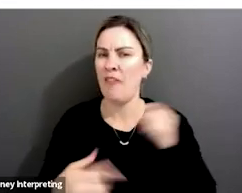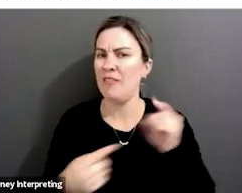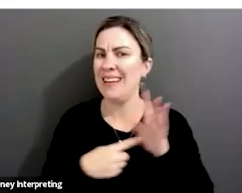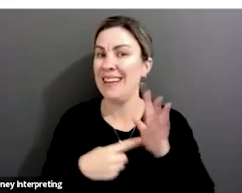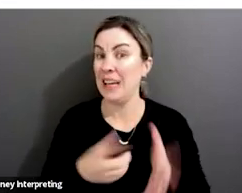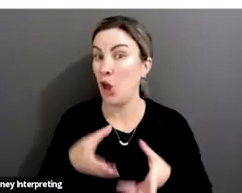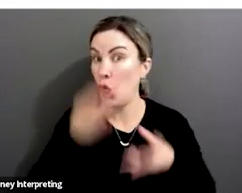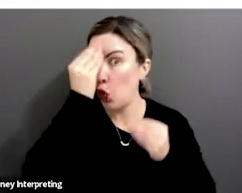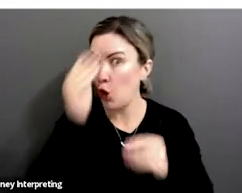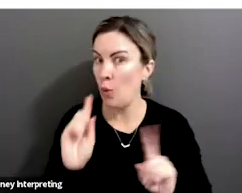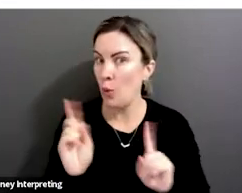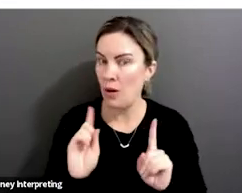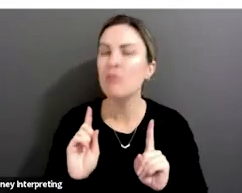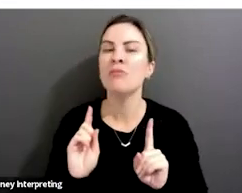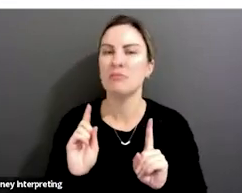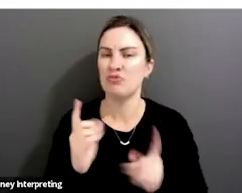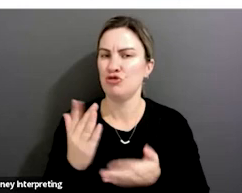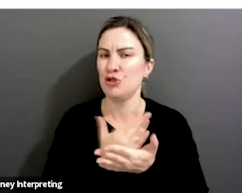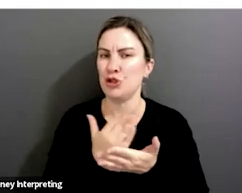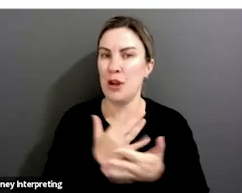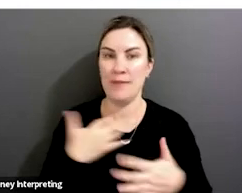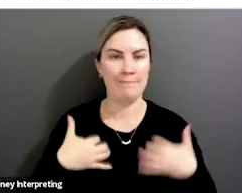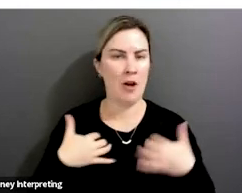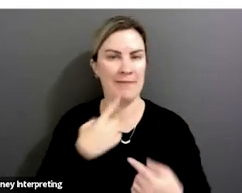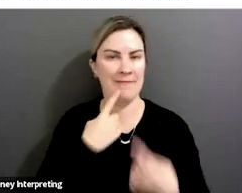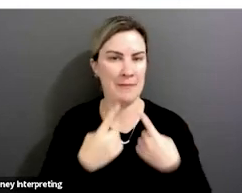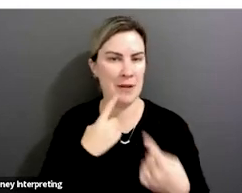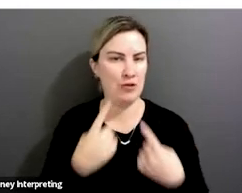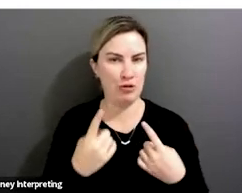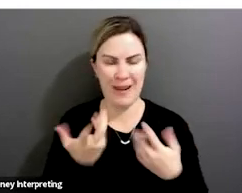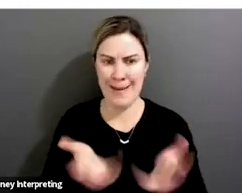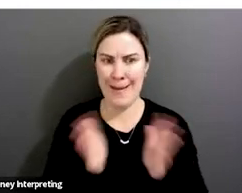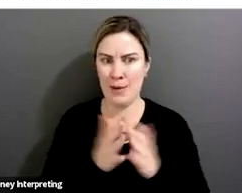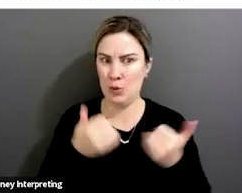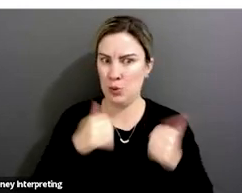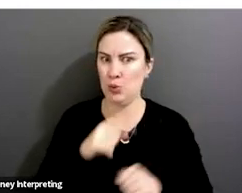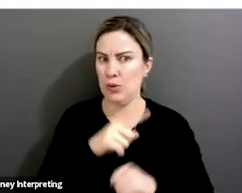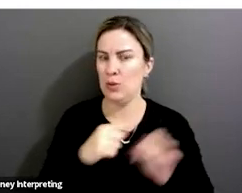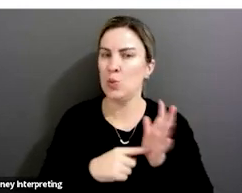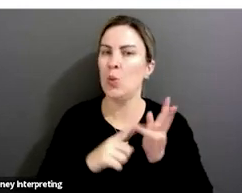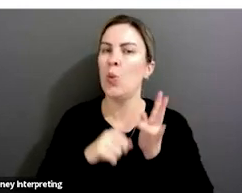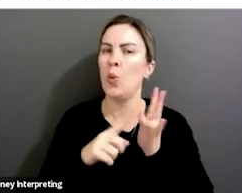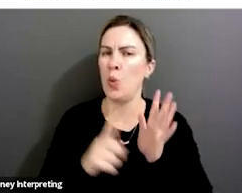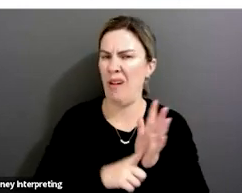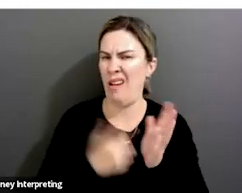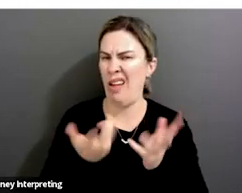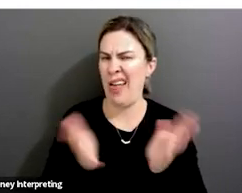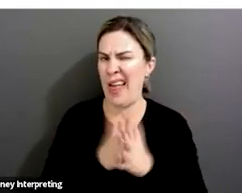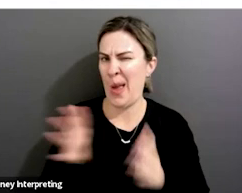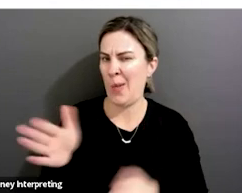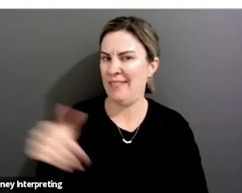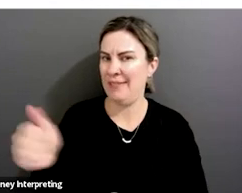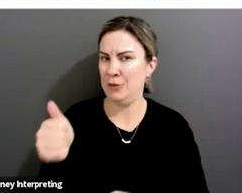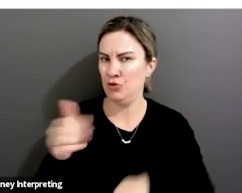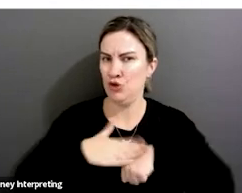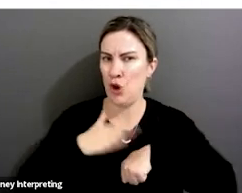some of the exciting developments in how to put these tools into action, but also how to do it more efficiently and more effectively, because time is always